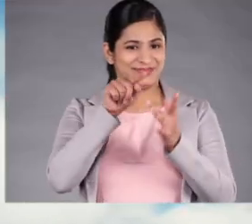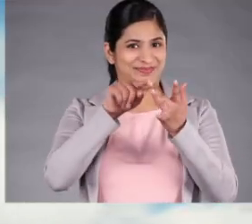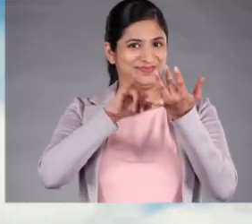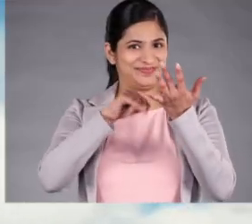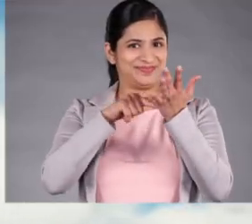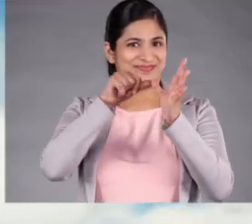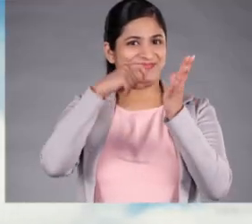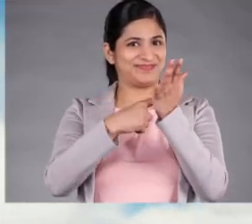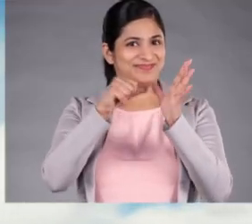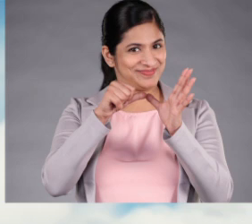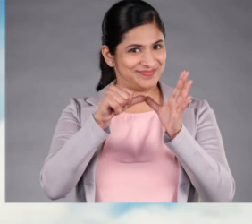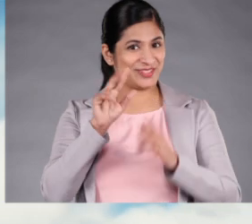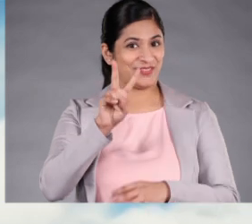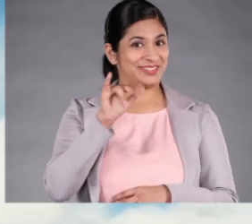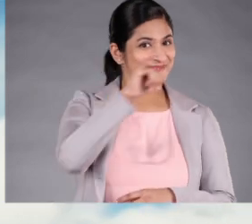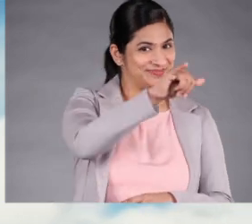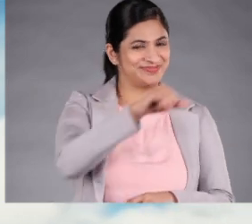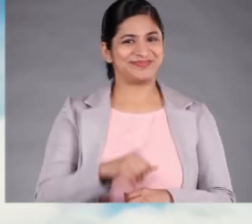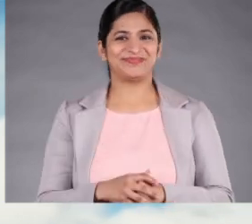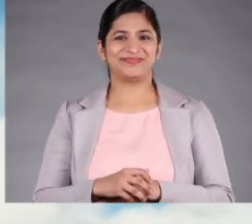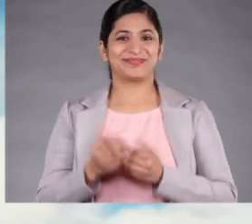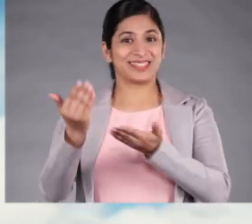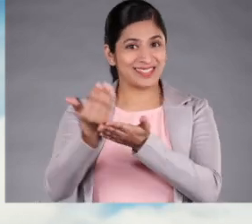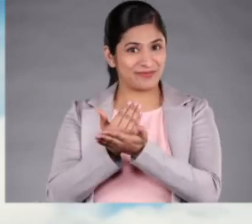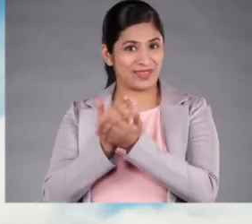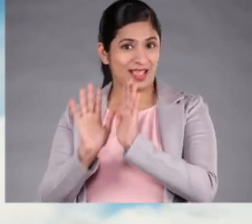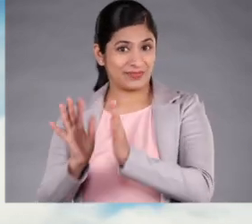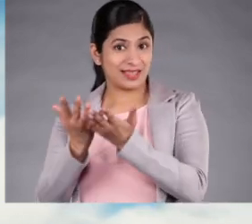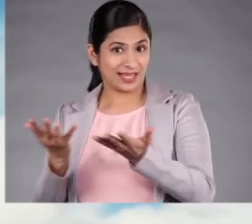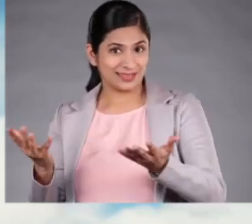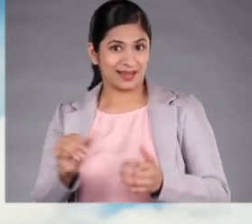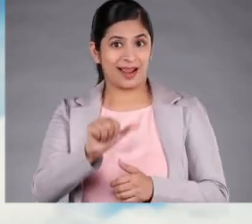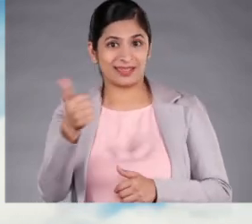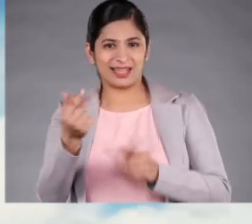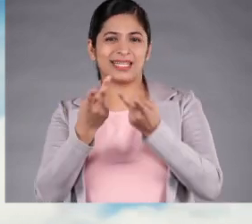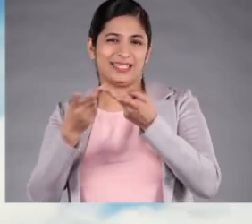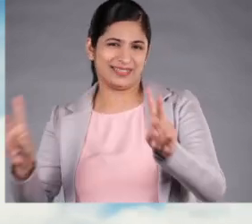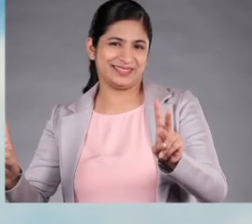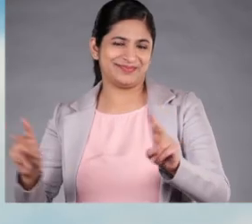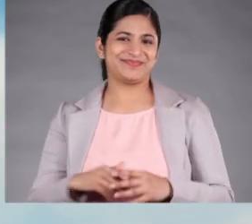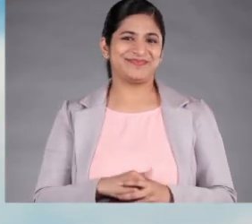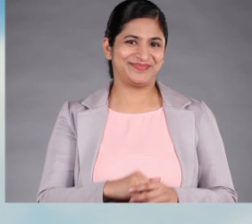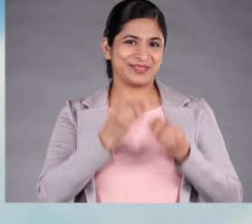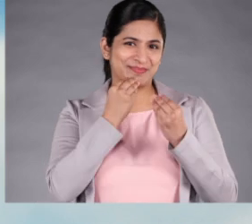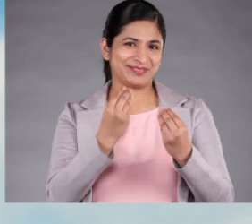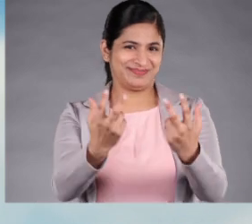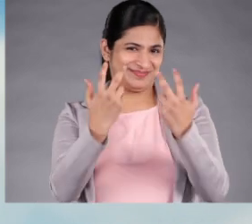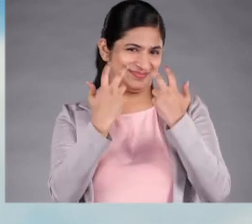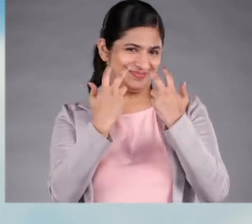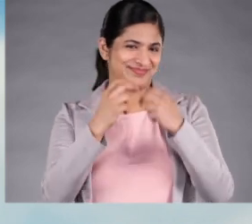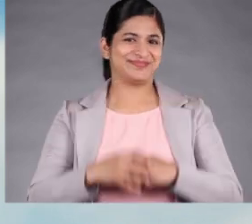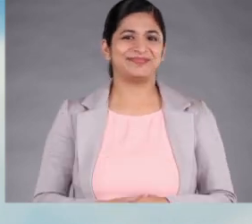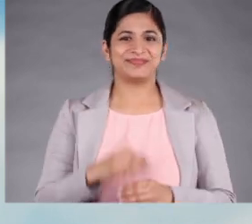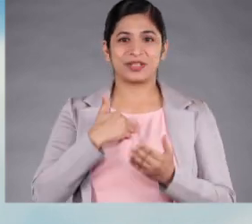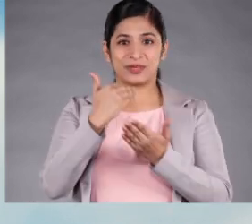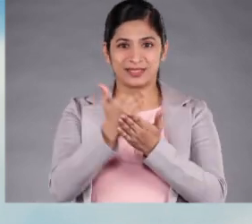Welcome aboard Vistara. The safety equipment on this aircraft may differ from that of other aircraft. Please give us your